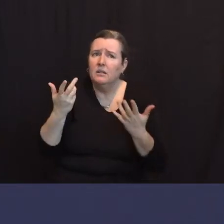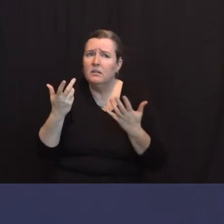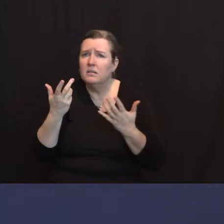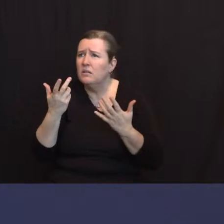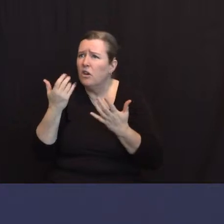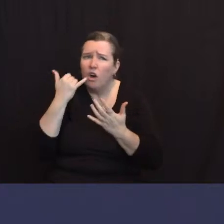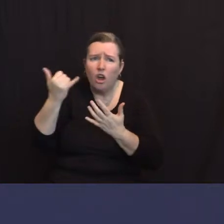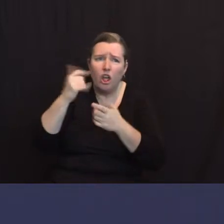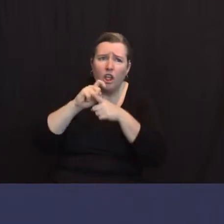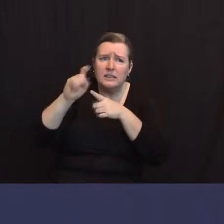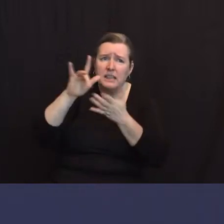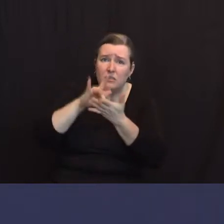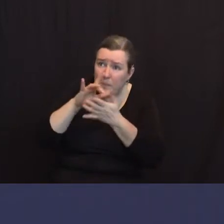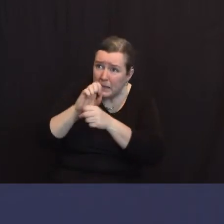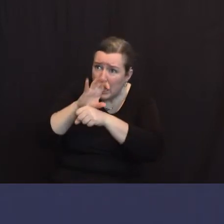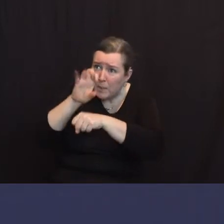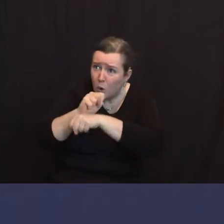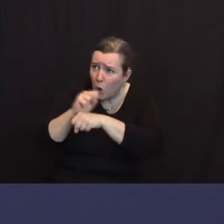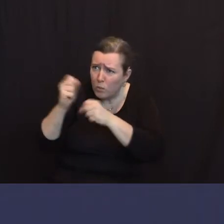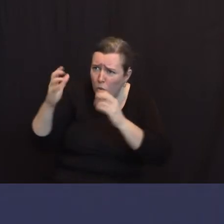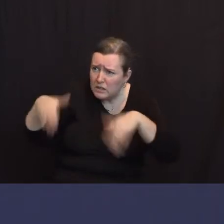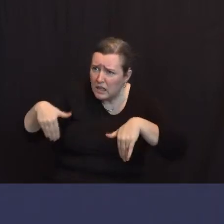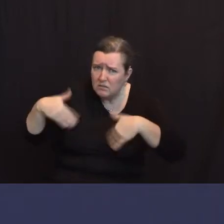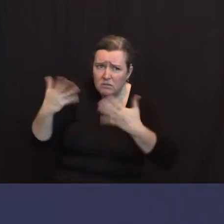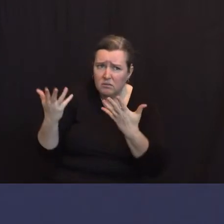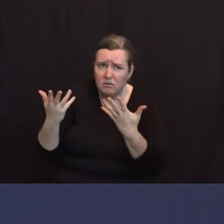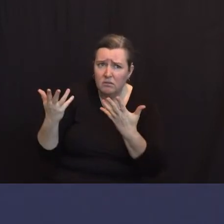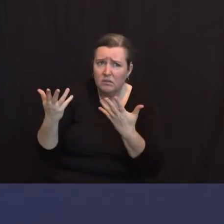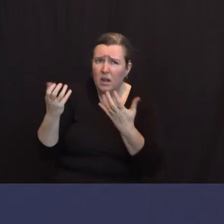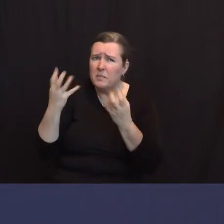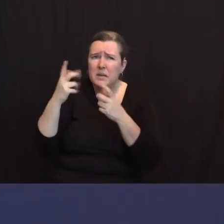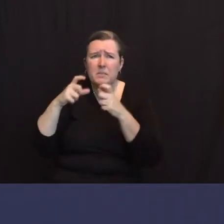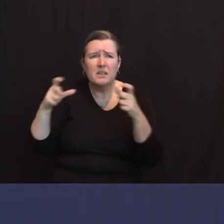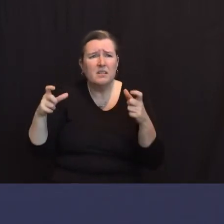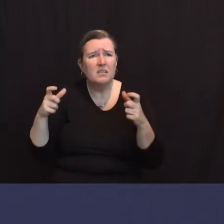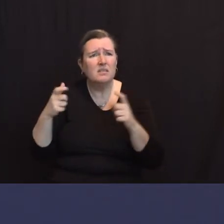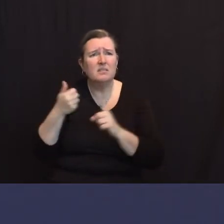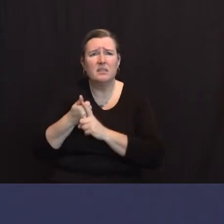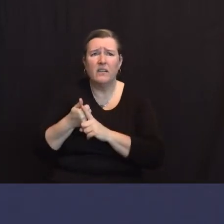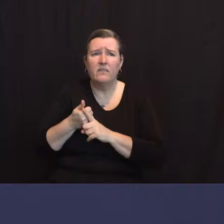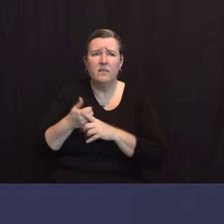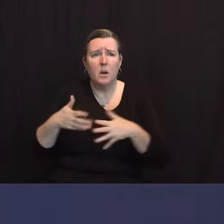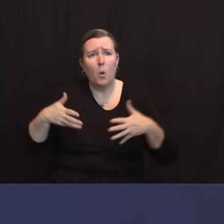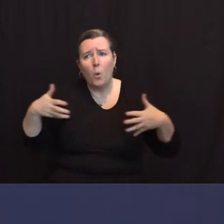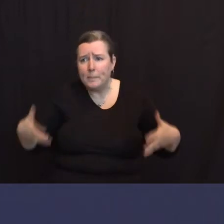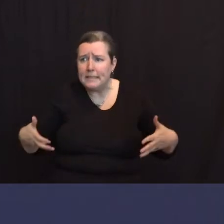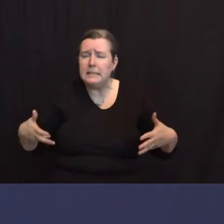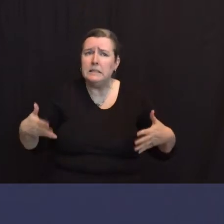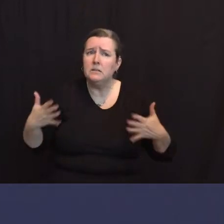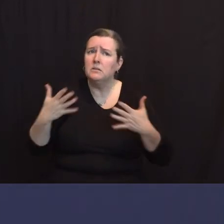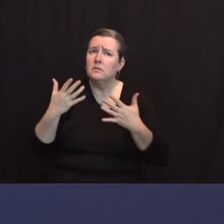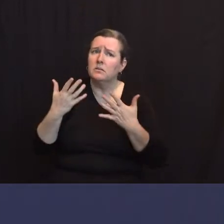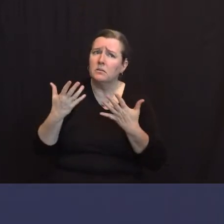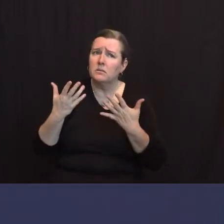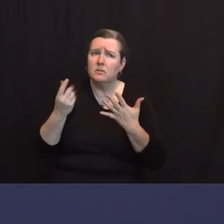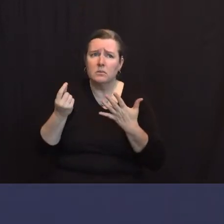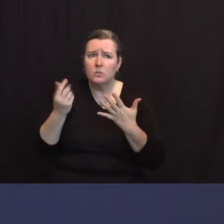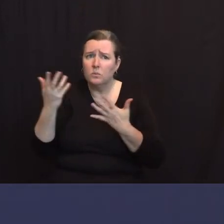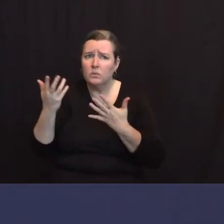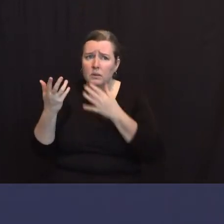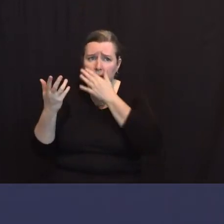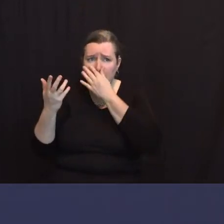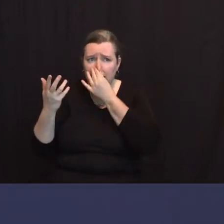estimated 64% of New Jersey residents are considered overweight or obese according to the CDC. That group is eligible